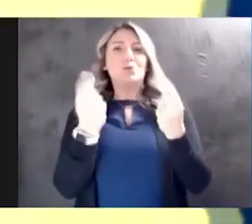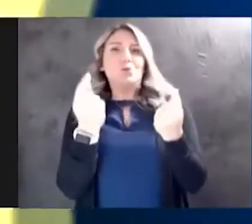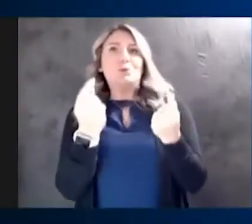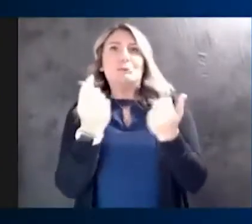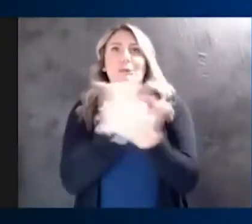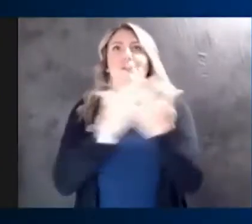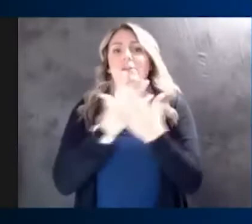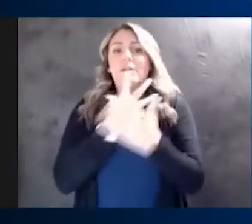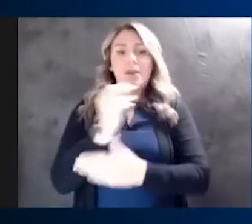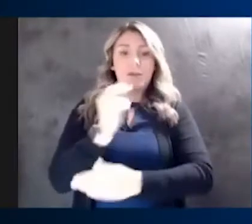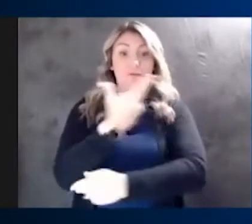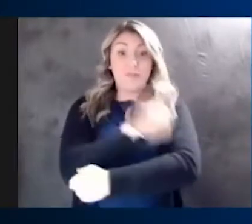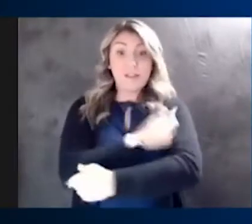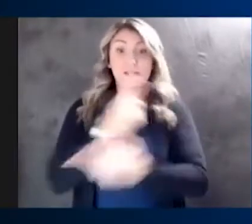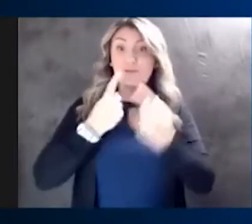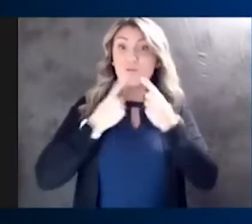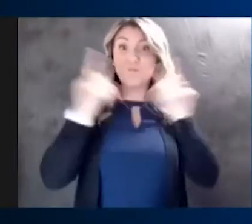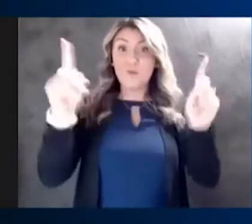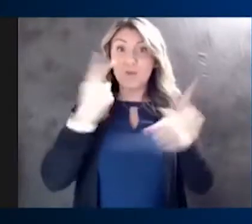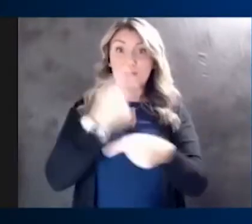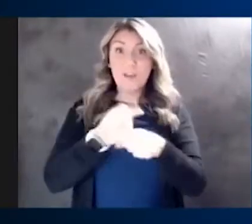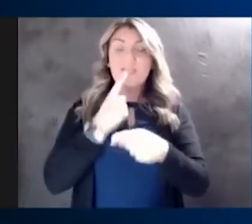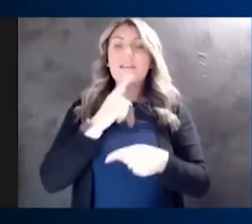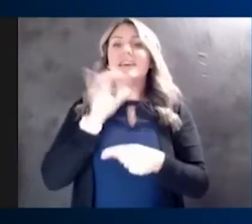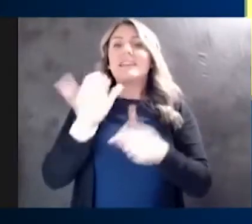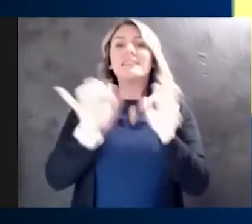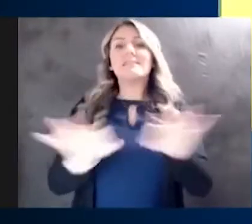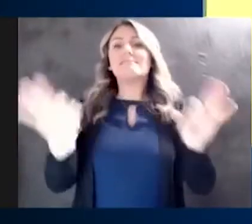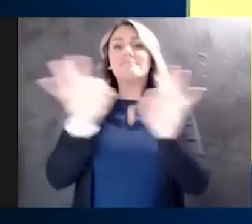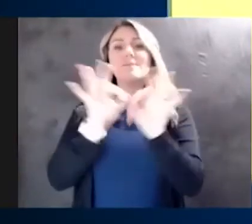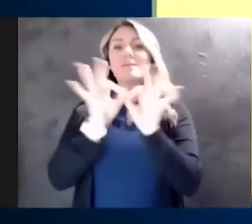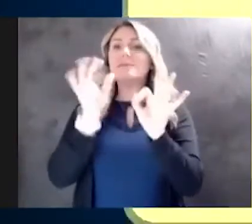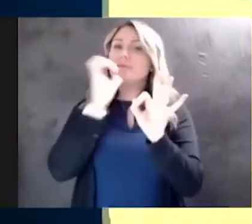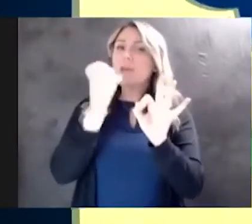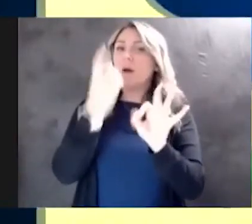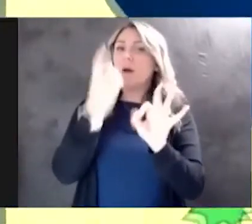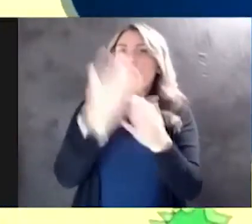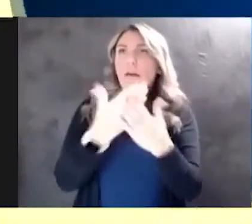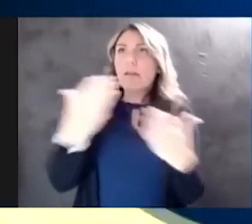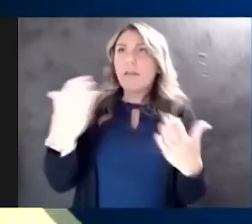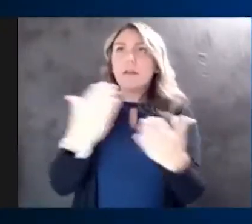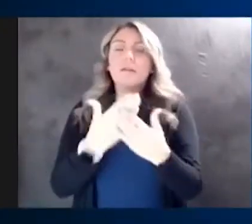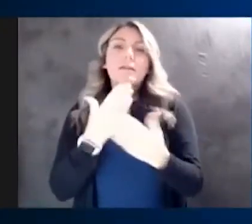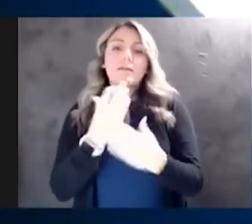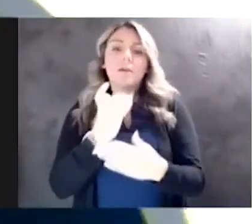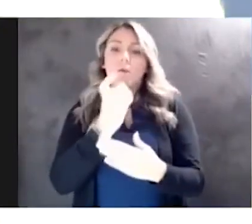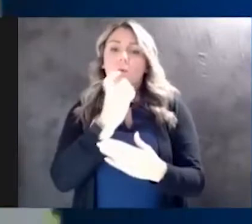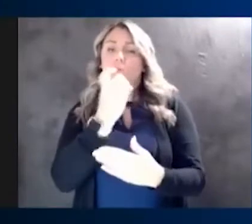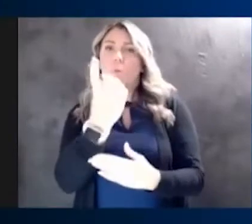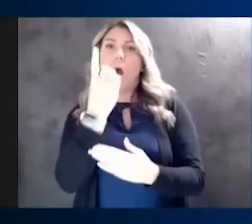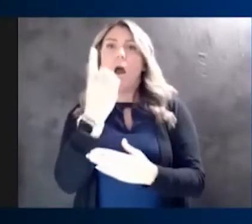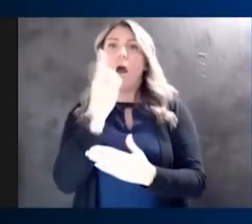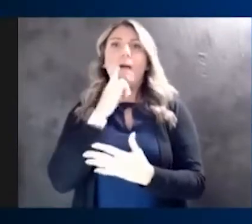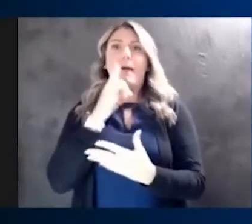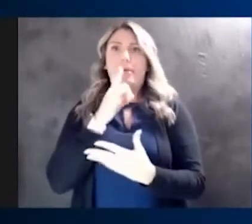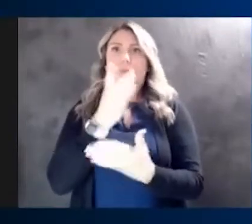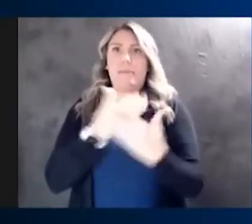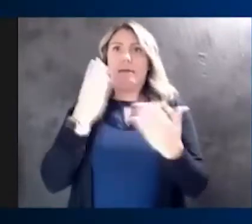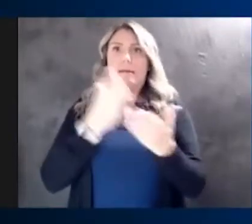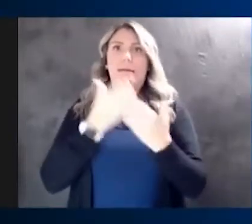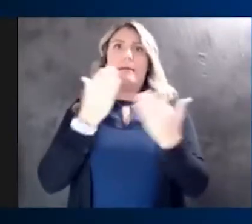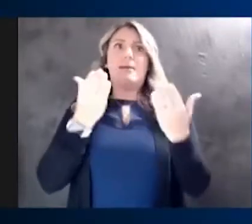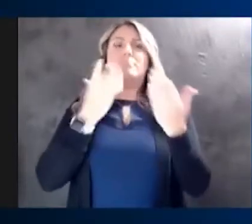just works. Yeah, so I think that's the key, is it's not one thing. There's not one panacea, but it's a combination of things. And it starts with